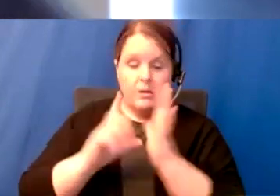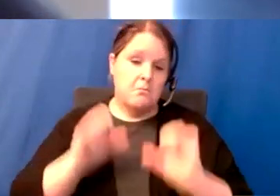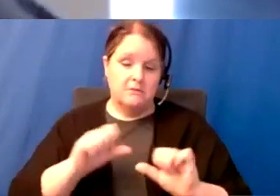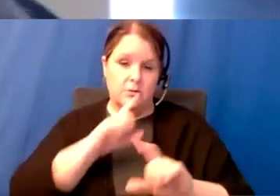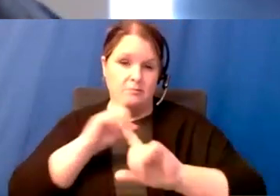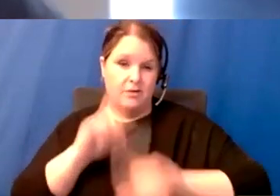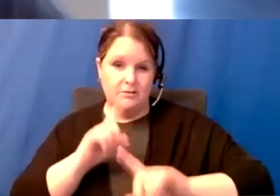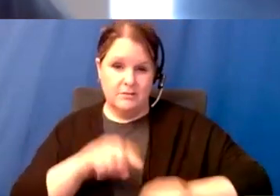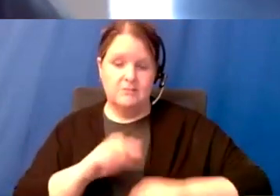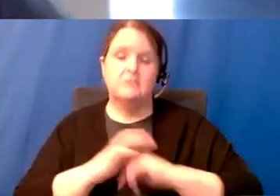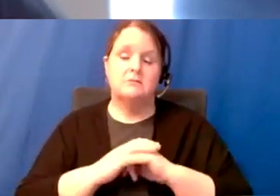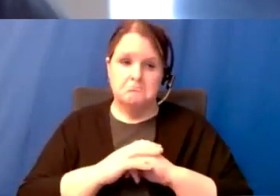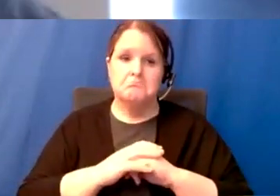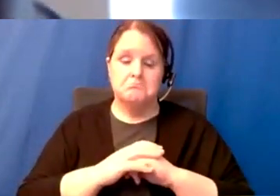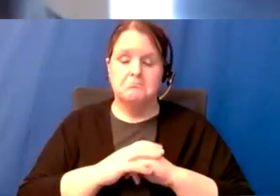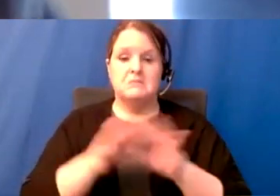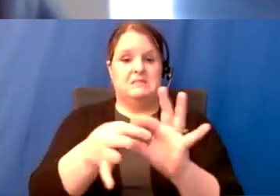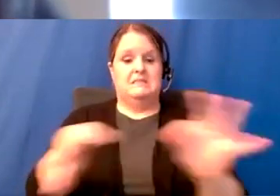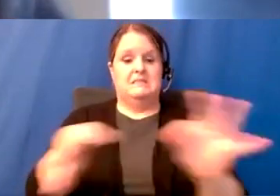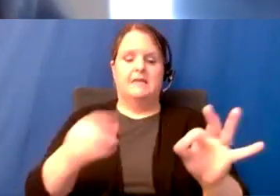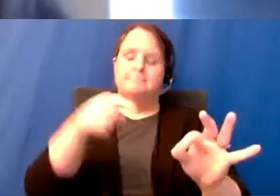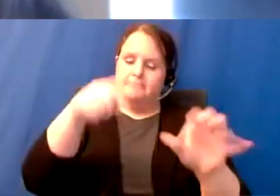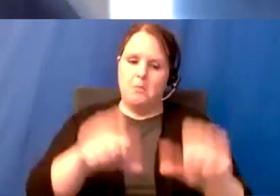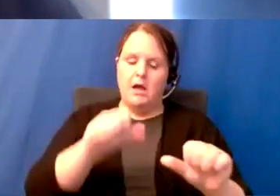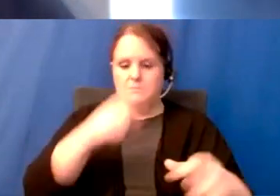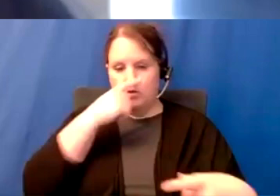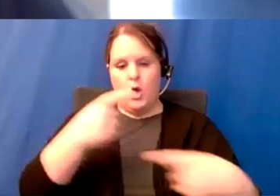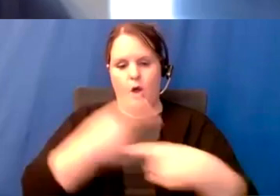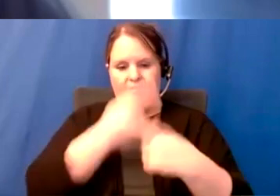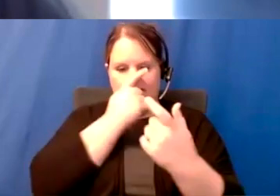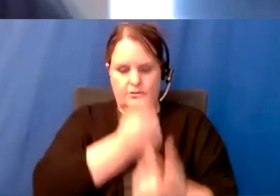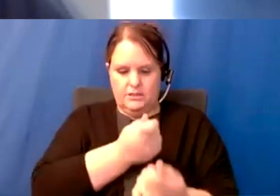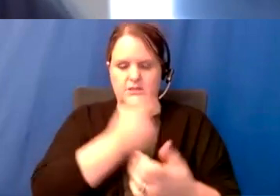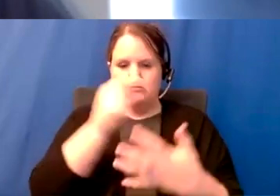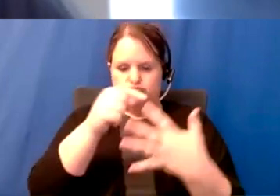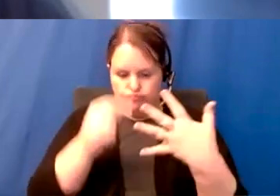responses, stating that conflict of interest and,